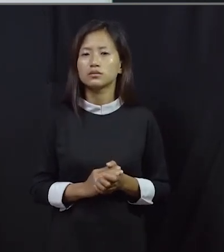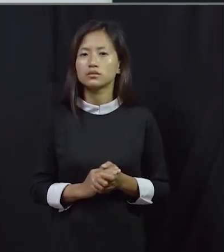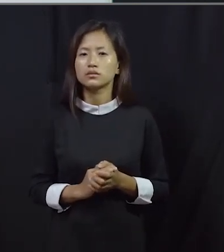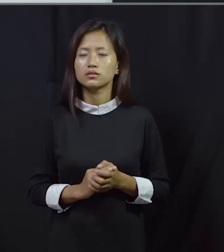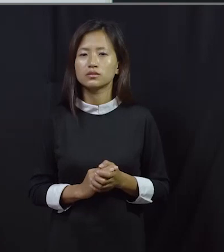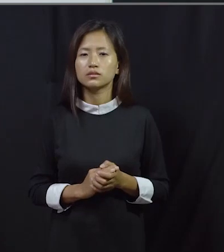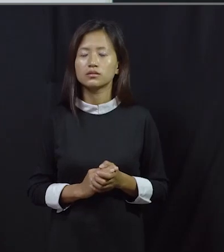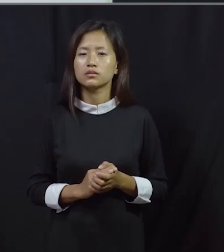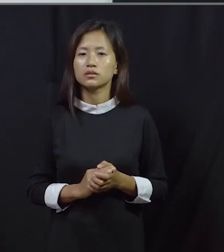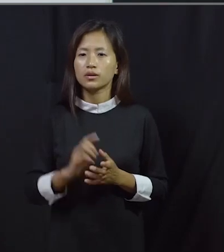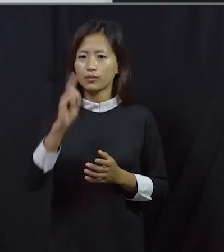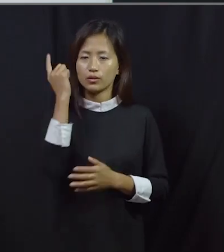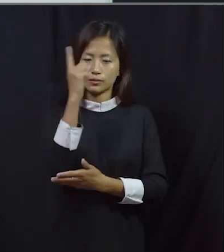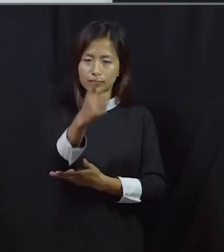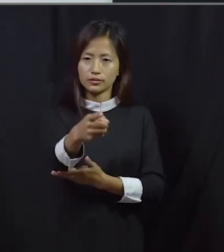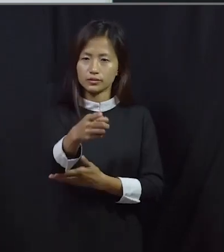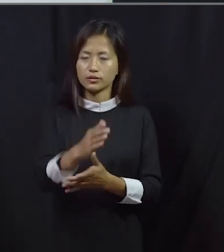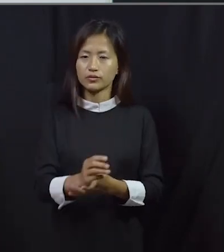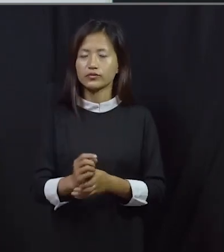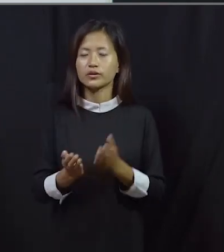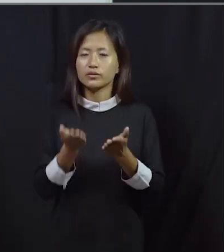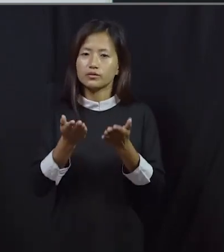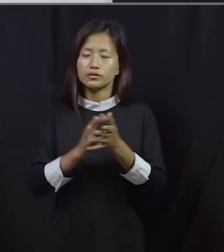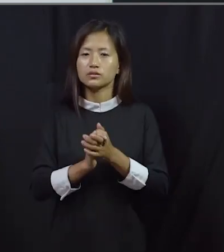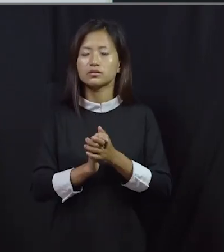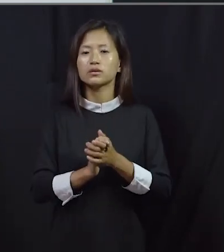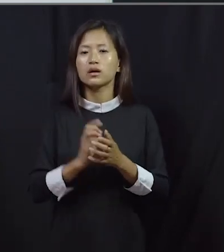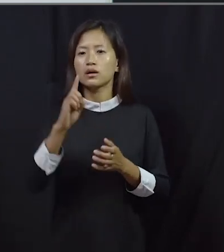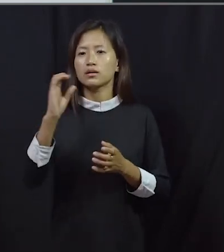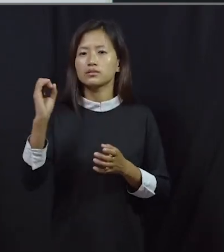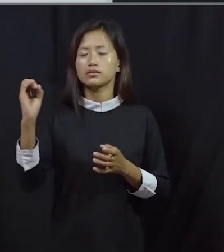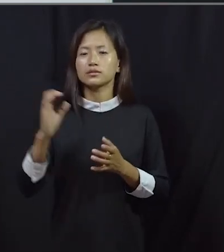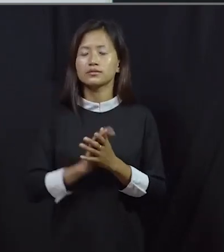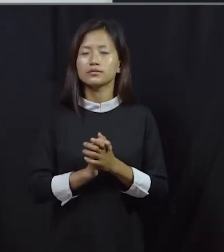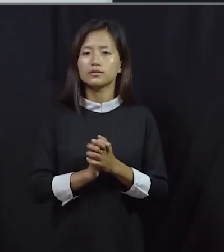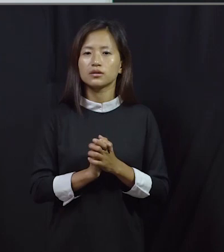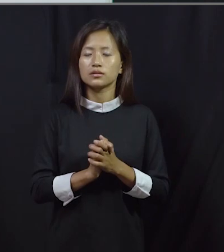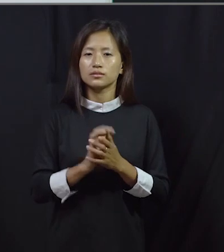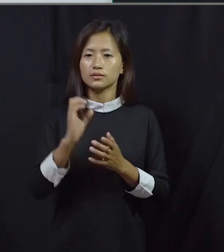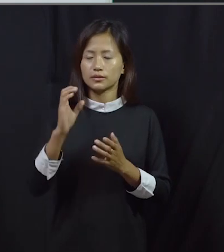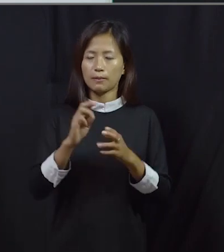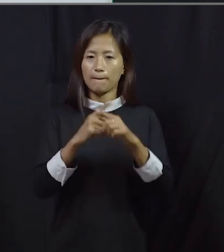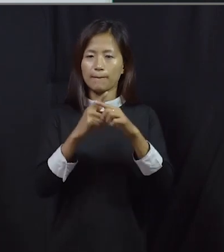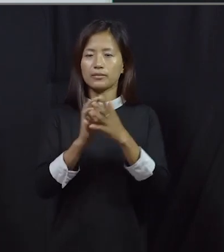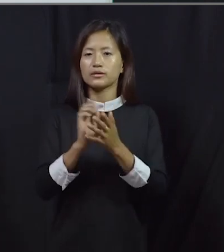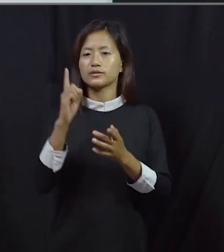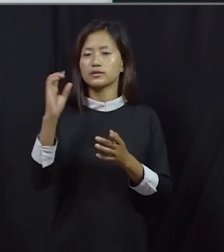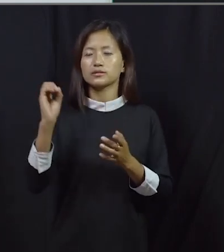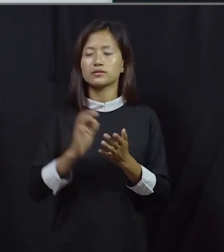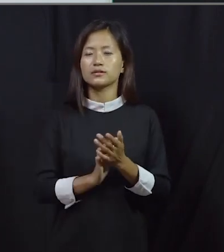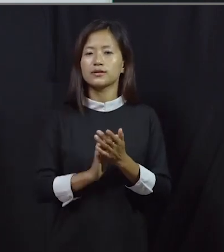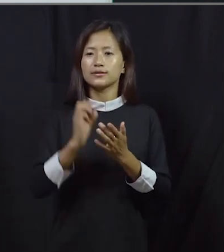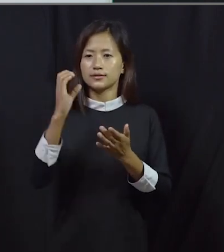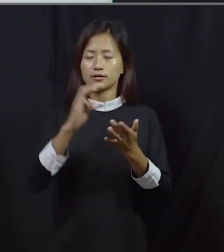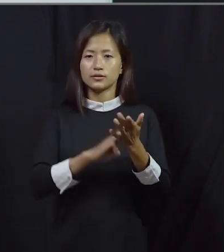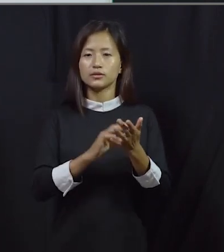So 1 meter is equivalent to how much? 100 centimeter. So I can write 10 multiplied by 10 centimeter. So this is 10